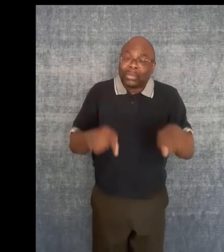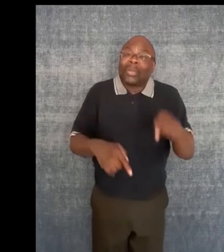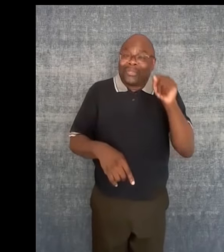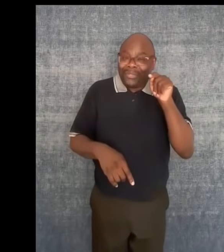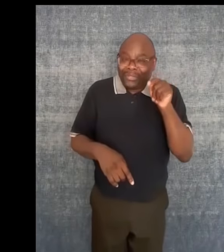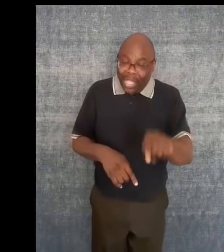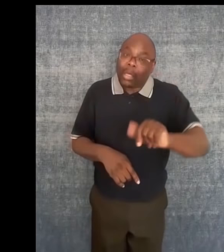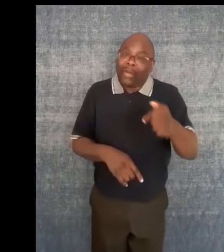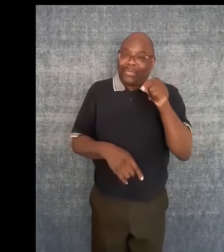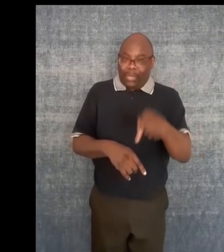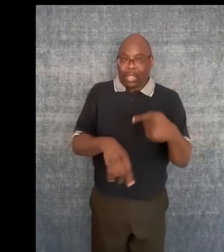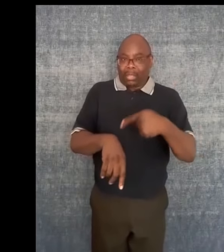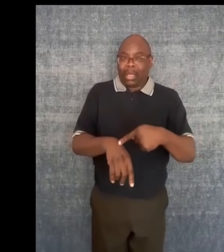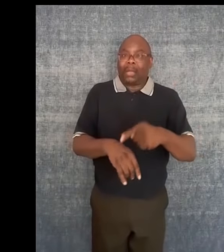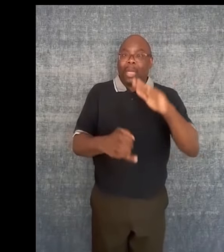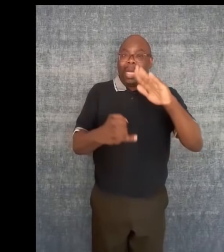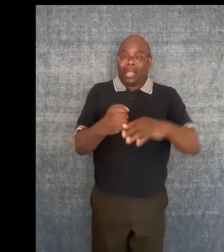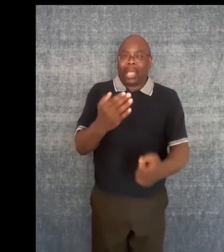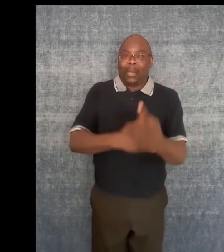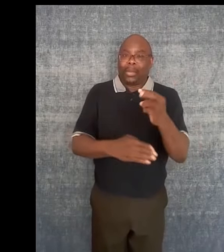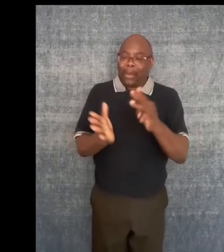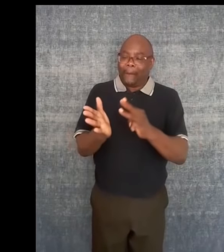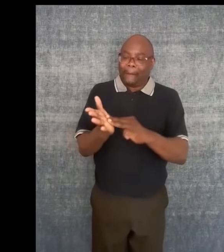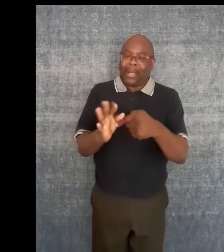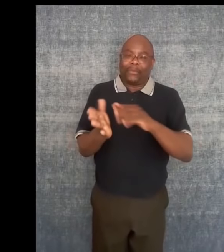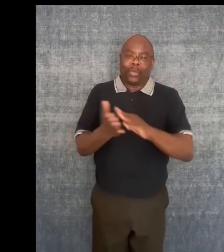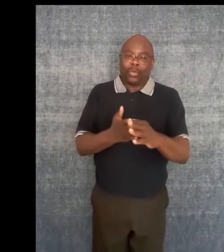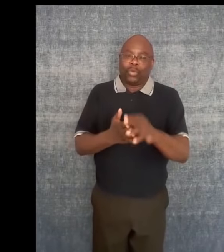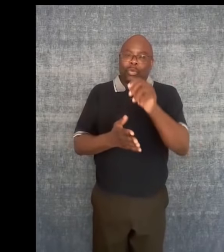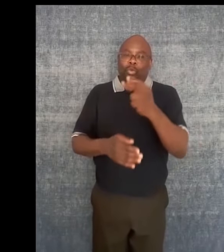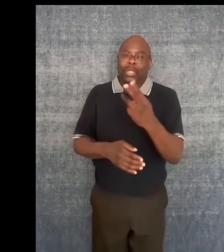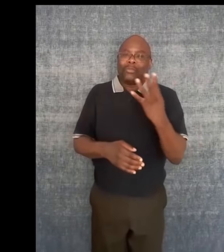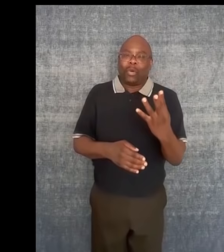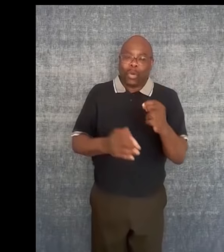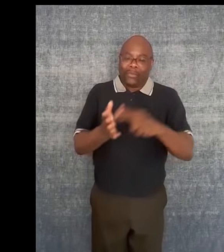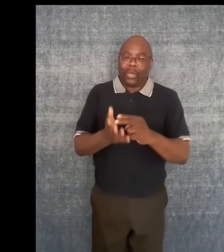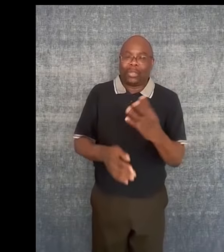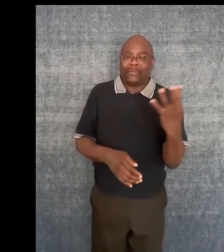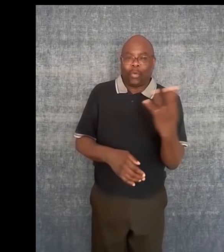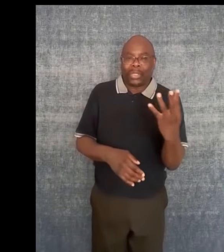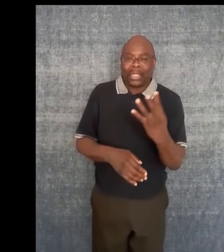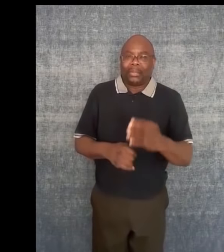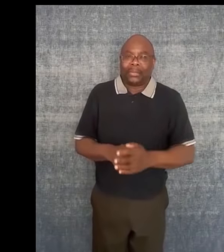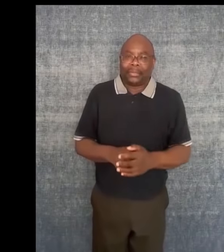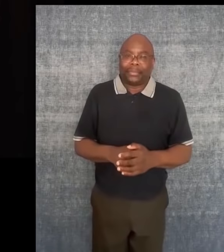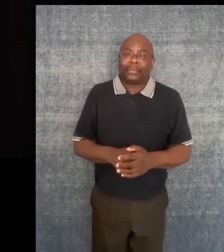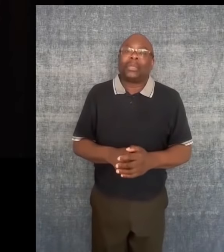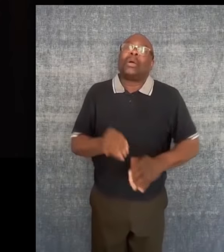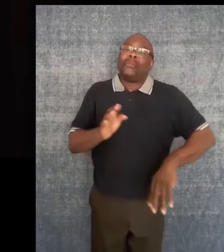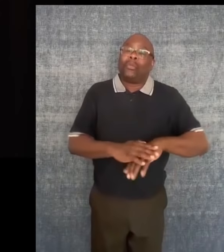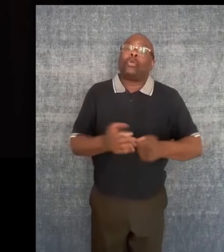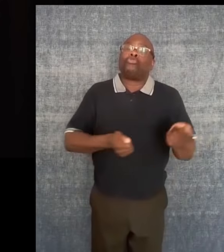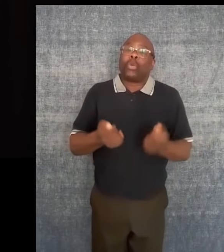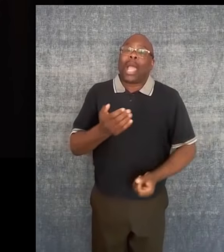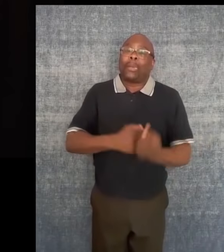then, after that, the end will come." Matthew 24, verse 14. His rule, his full rule will come. So